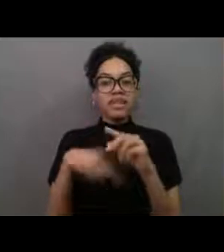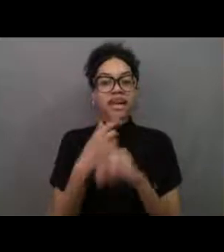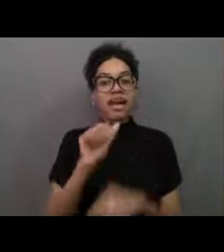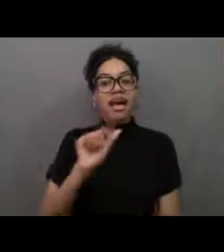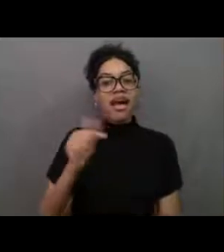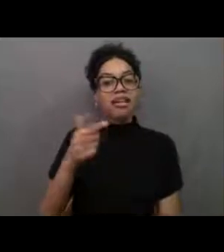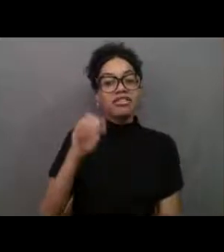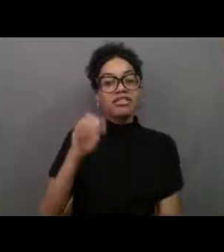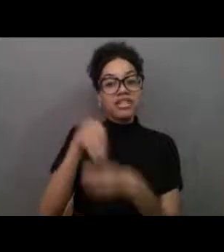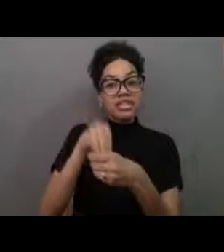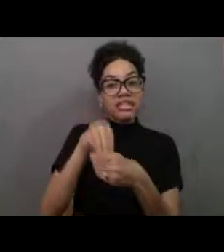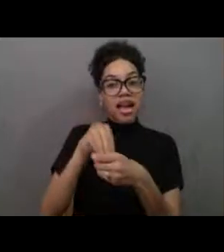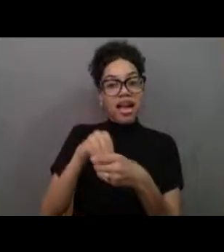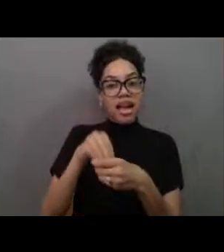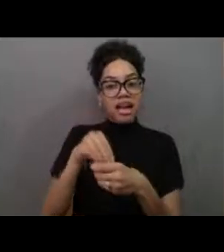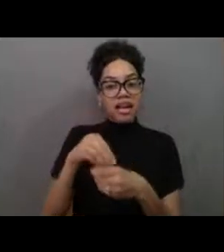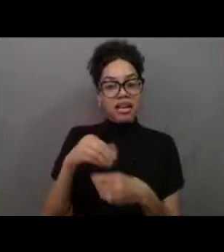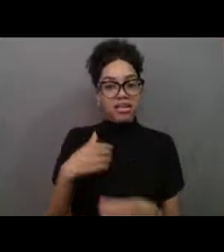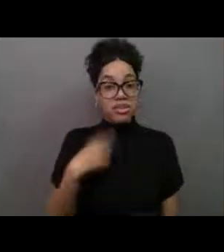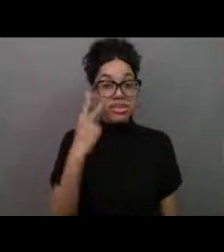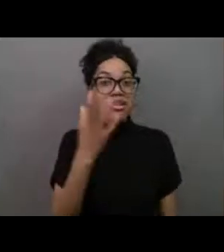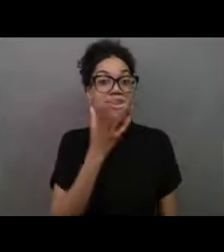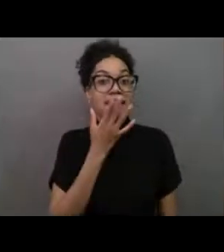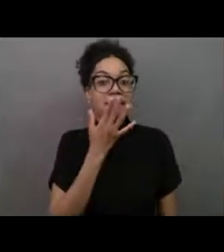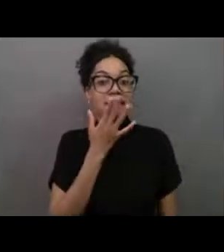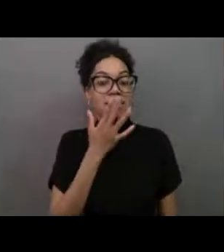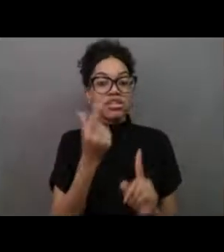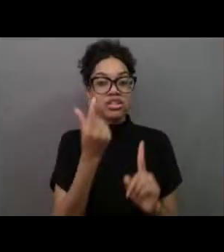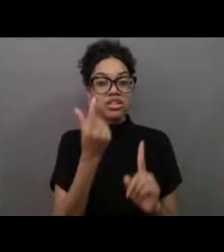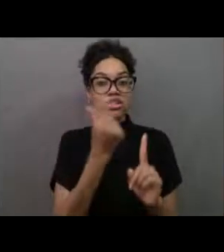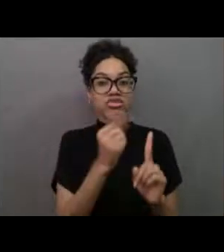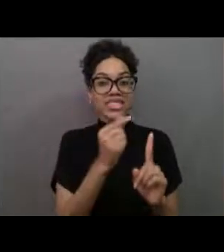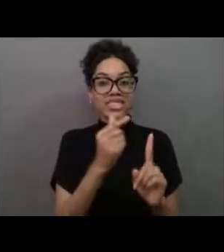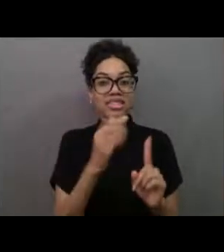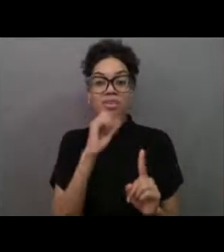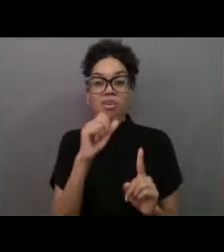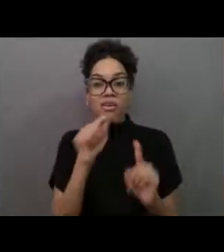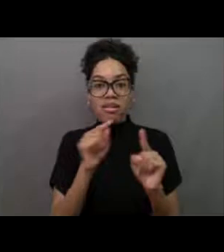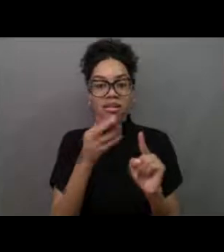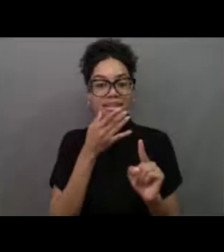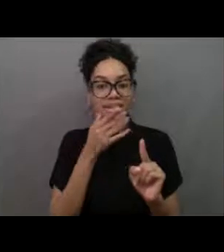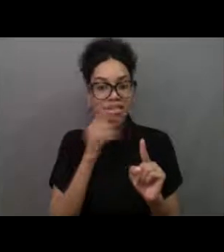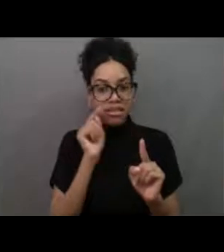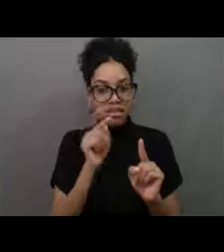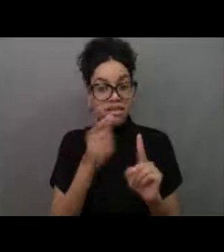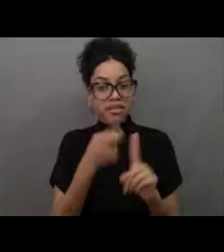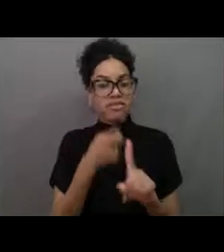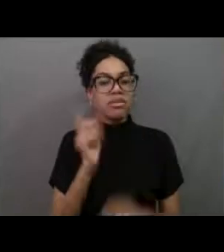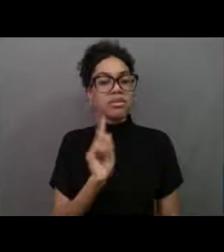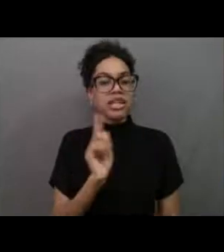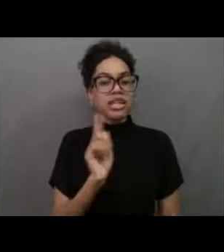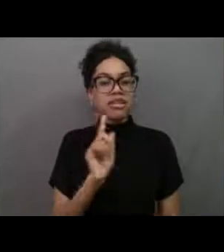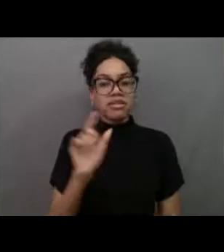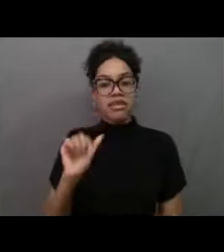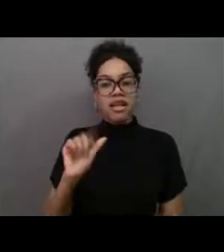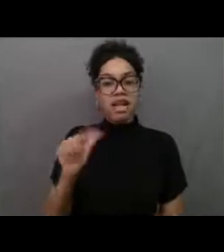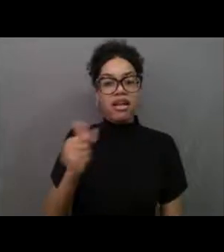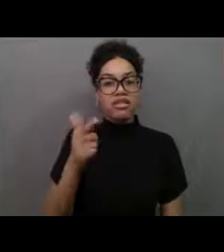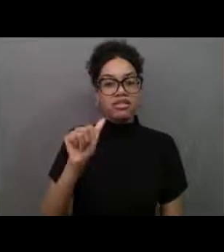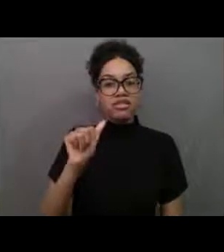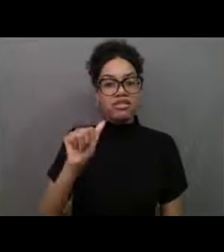polyps. If you look at the color here, the greens and the oranges that kind of come through, that color comes from the algae that live inside the